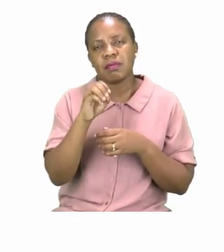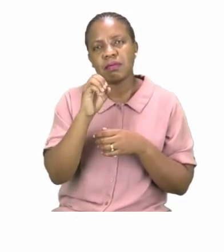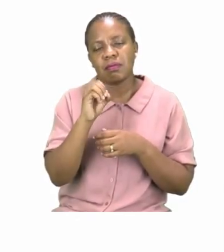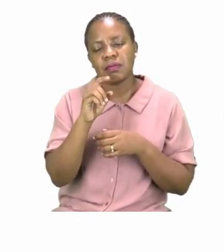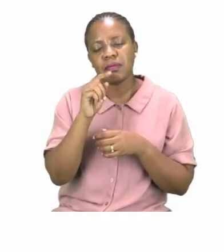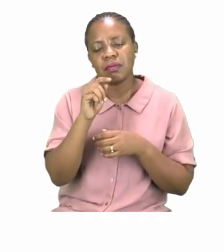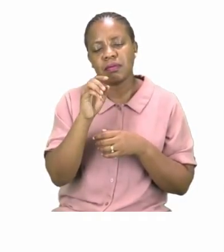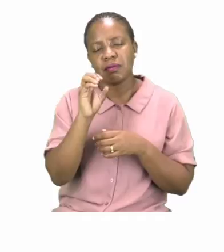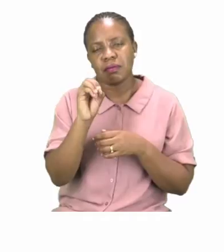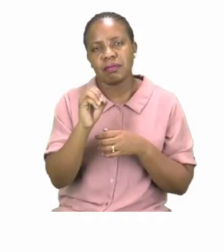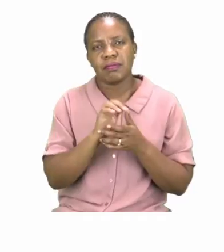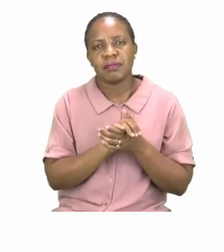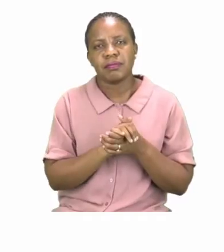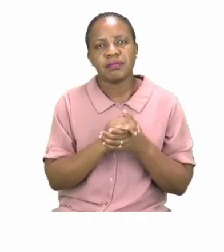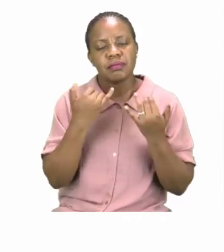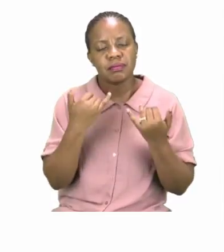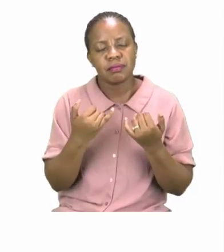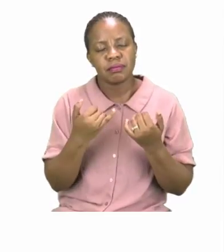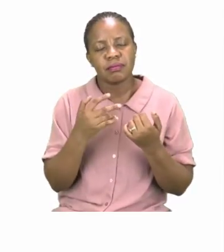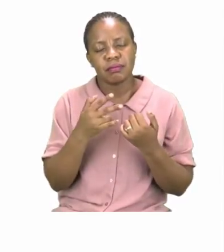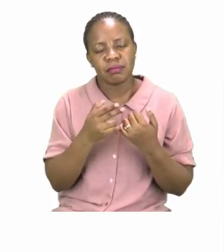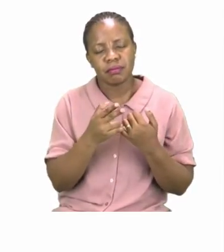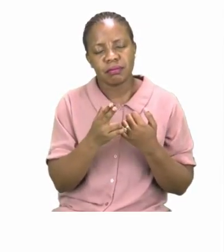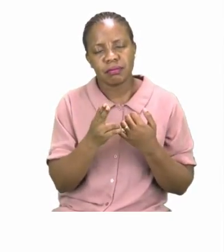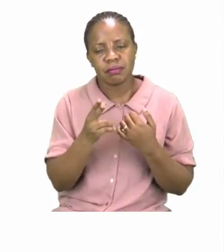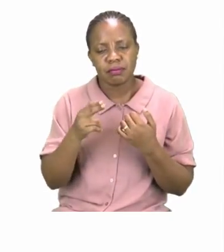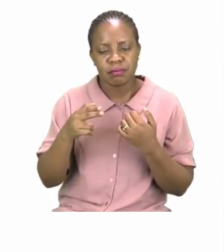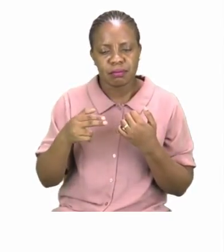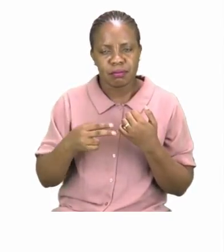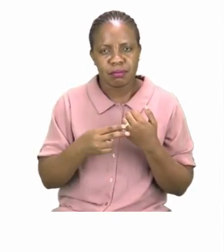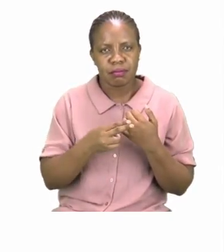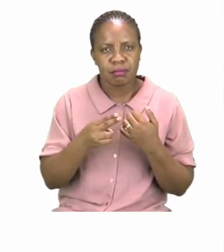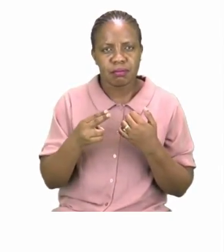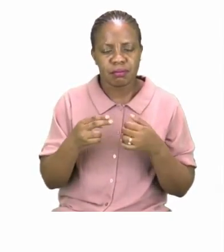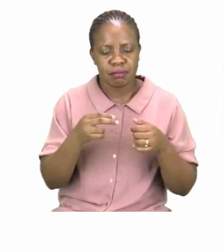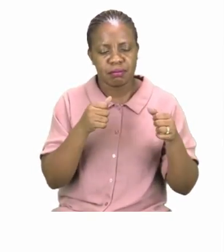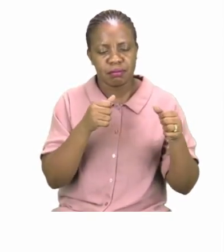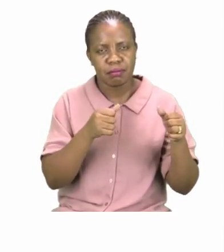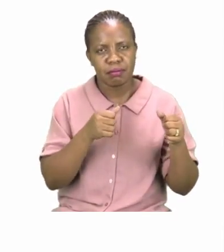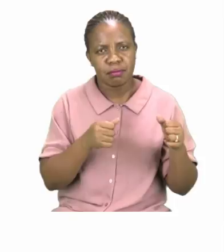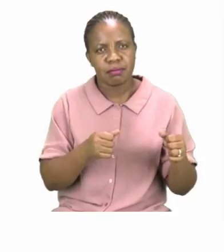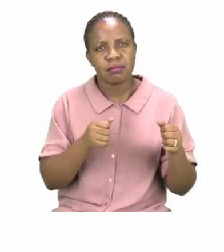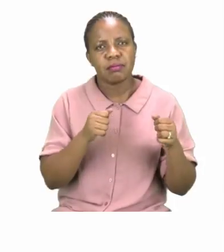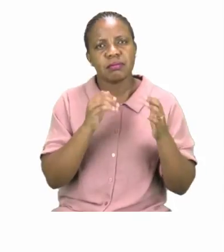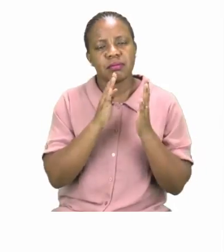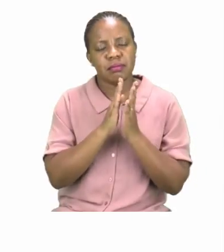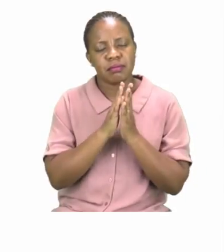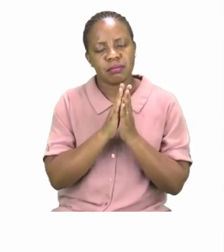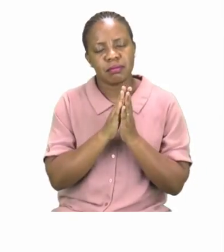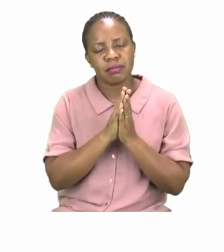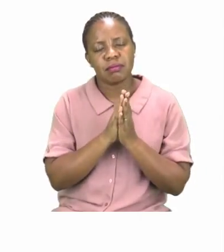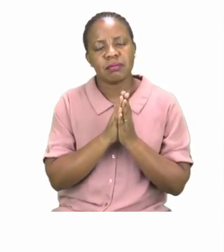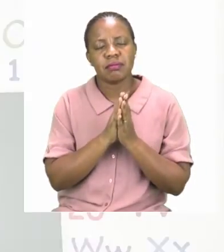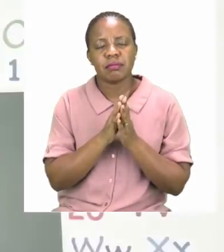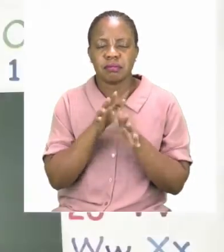one. You are going to take your time, but remember, boys and girls, we don't want you to be